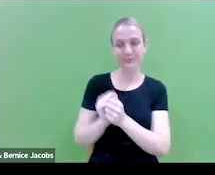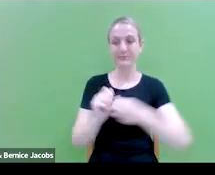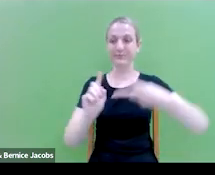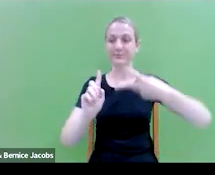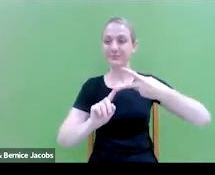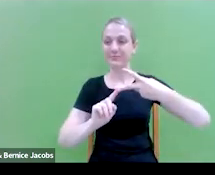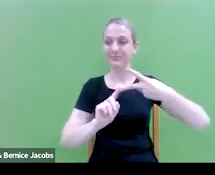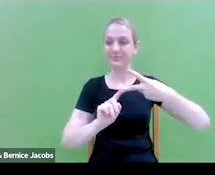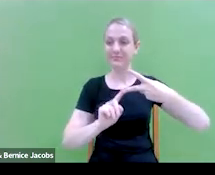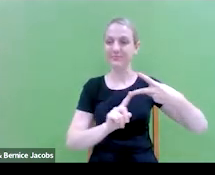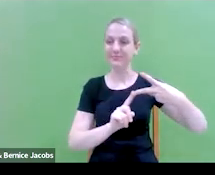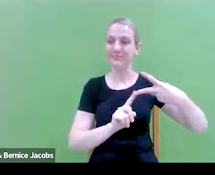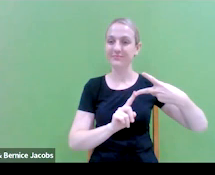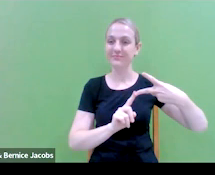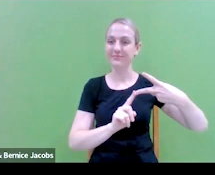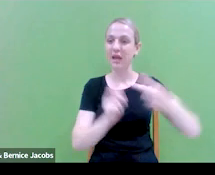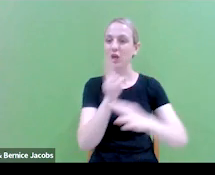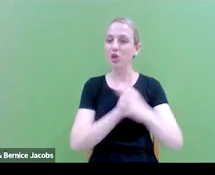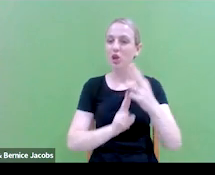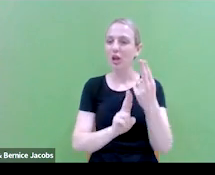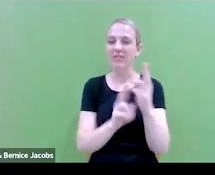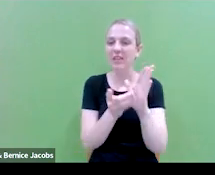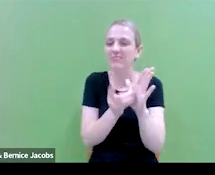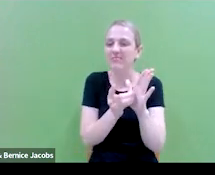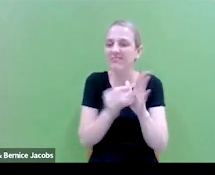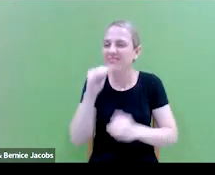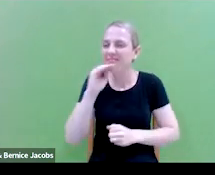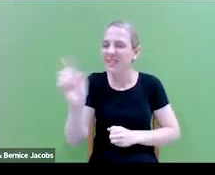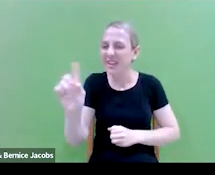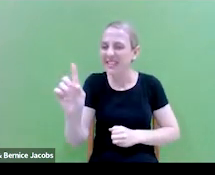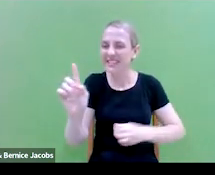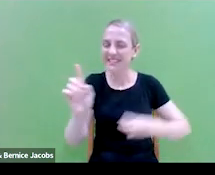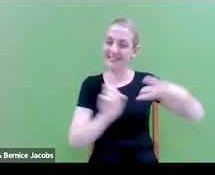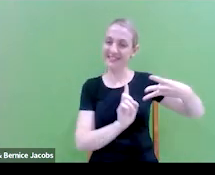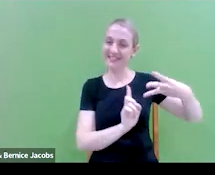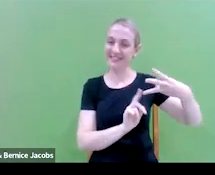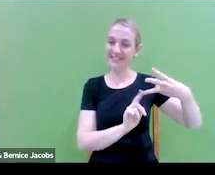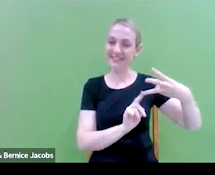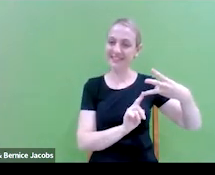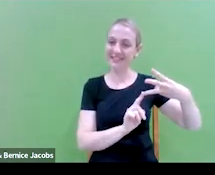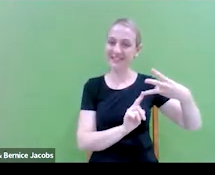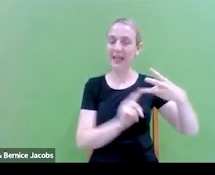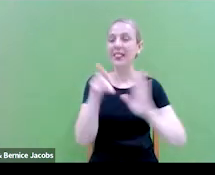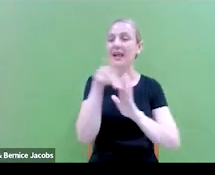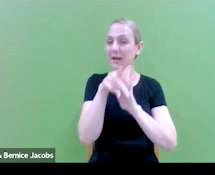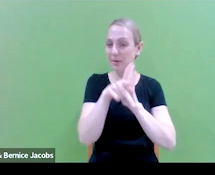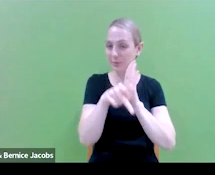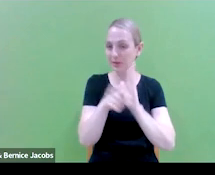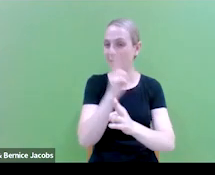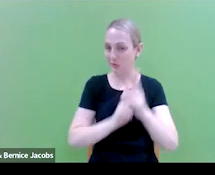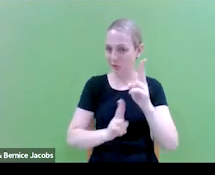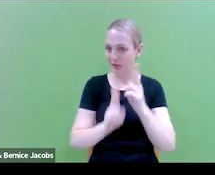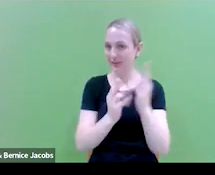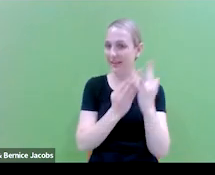a little bit about what universal design actually is. Then we're going to touch on the principles of universal design. And